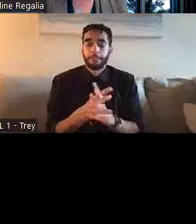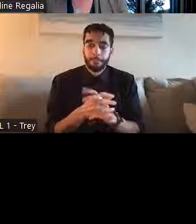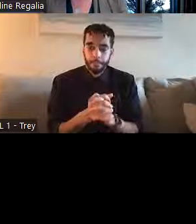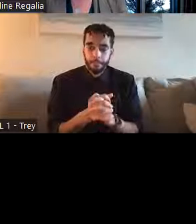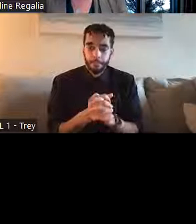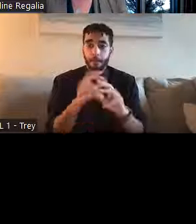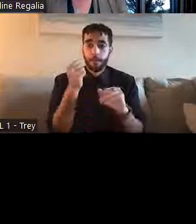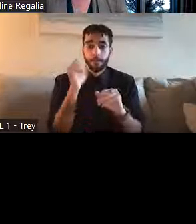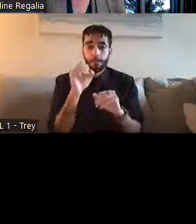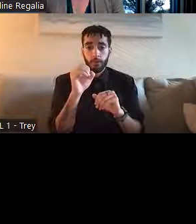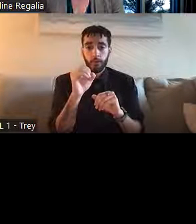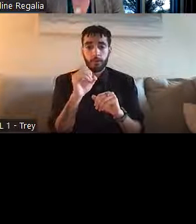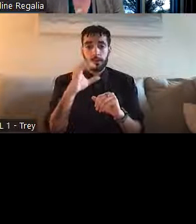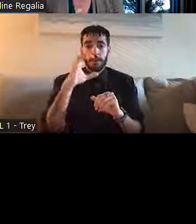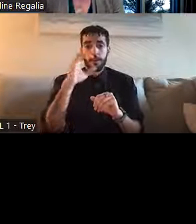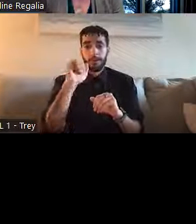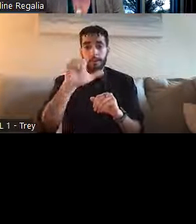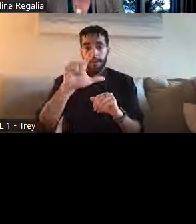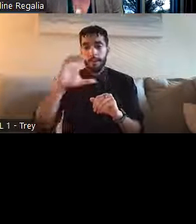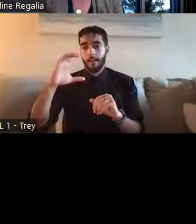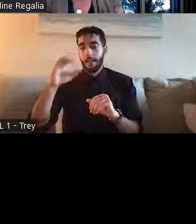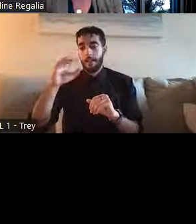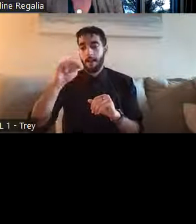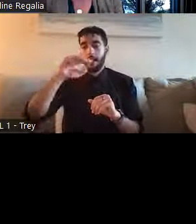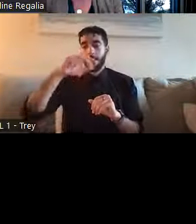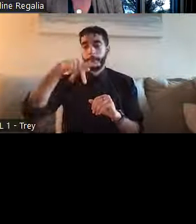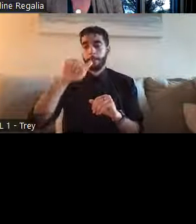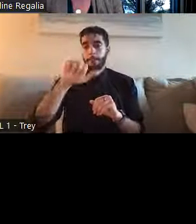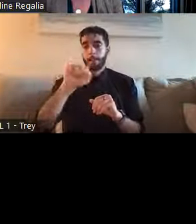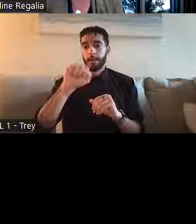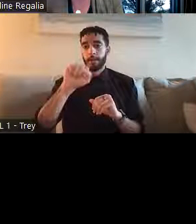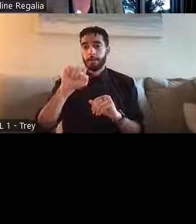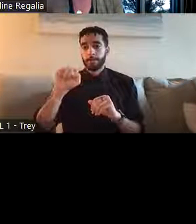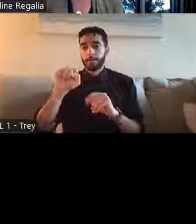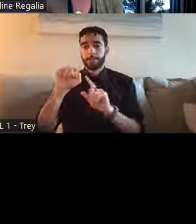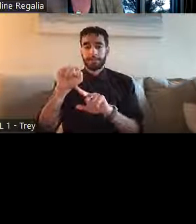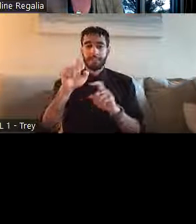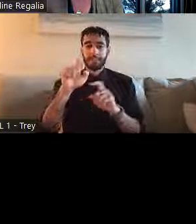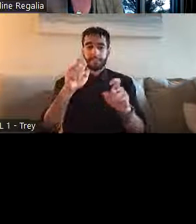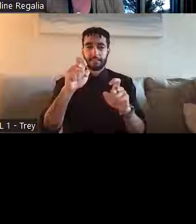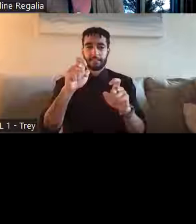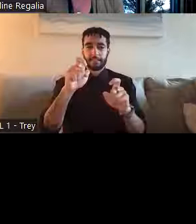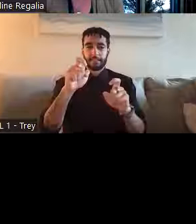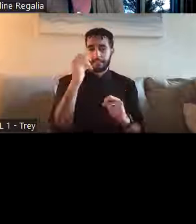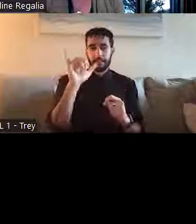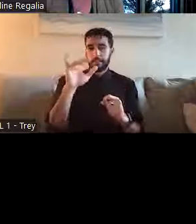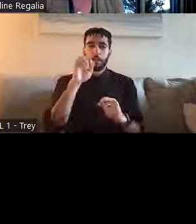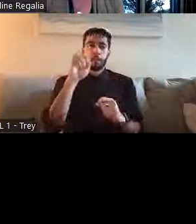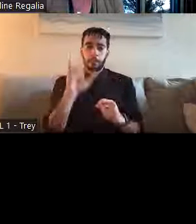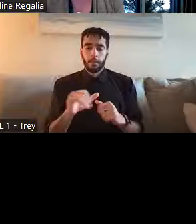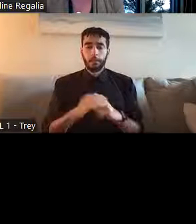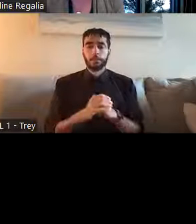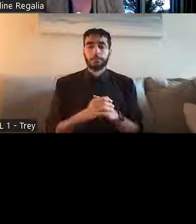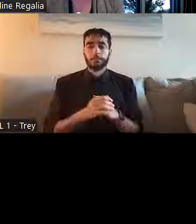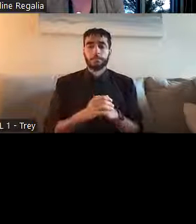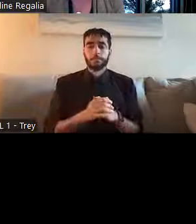So CalCompass. So that gives you an idea of what an ADCRC, and the CalCompass that we are